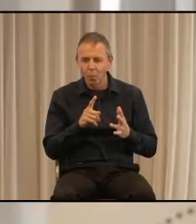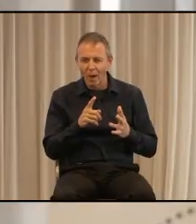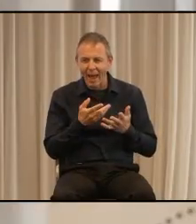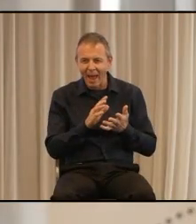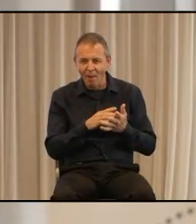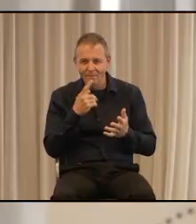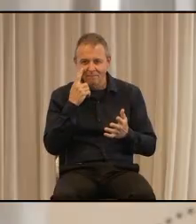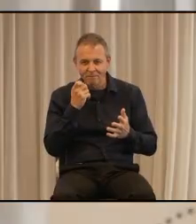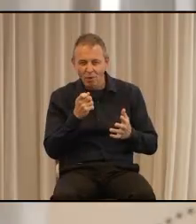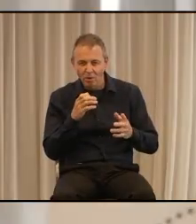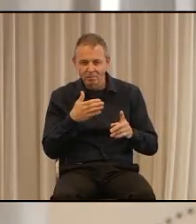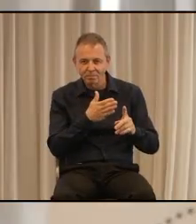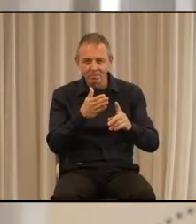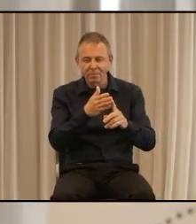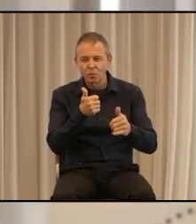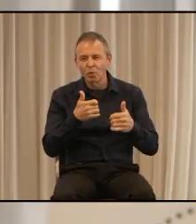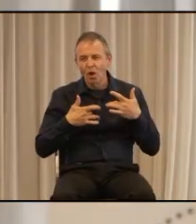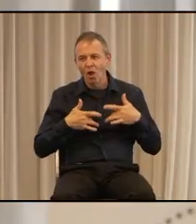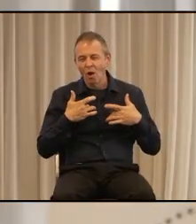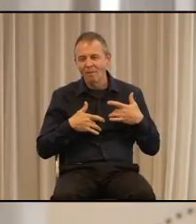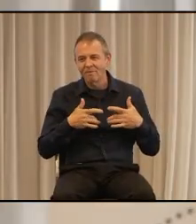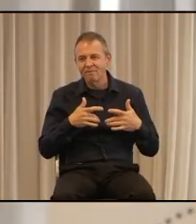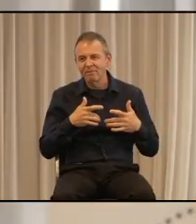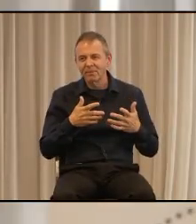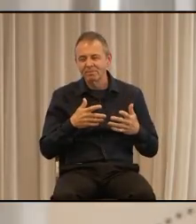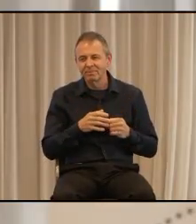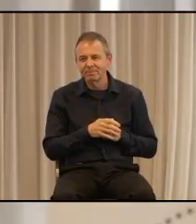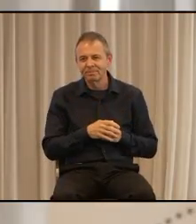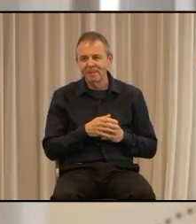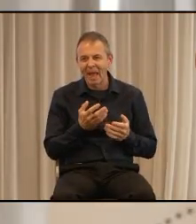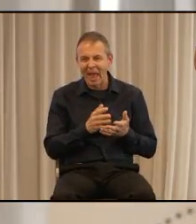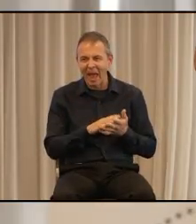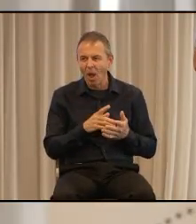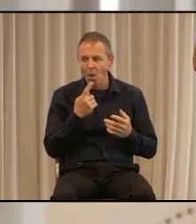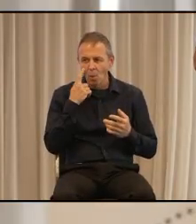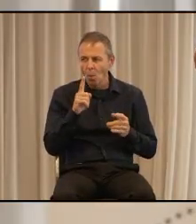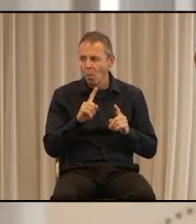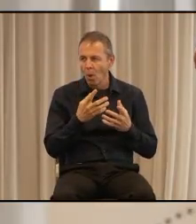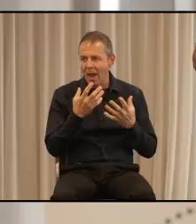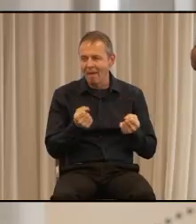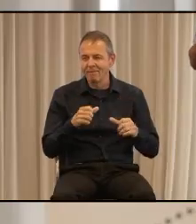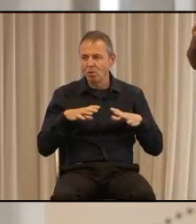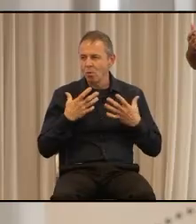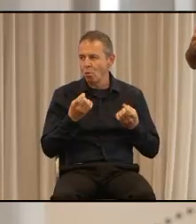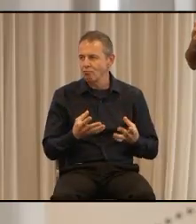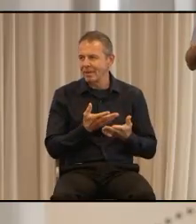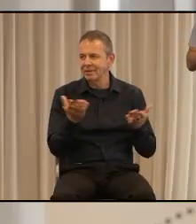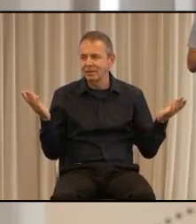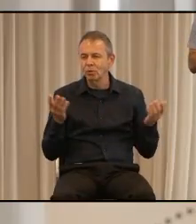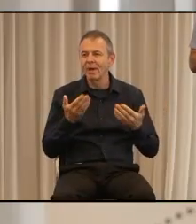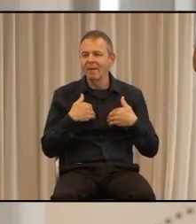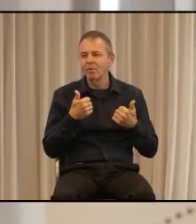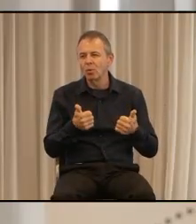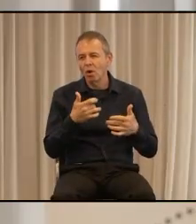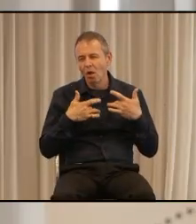to buy it. So today we're going to look at, how do we look at what's around and really be the creators of that, the makers, the